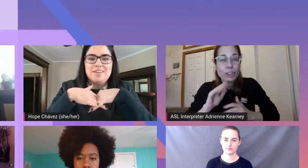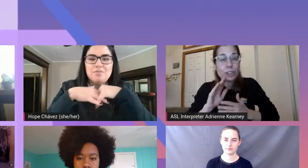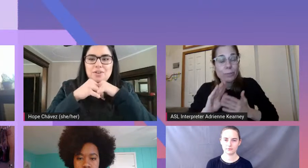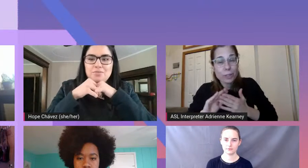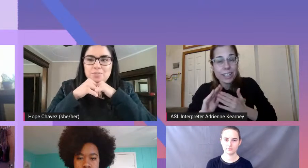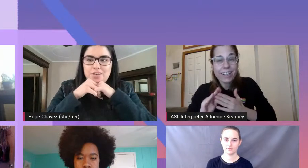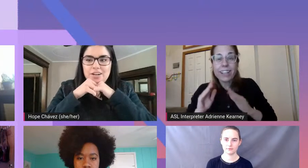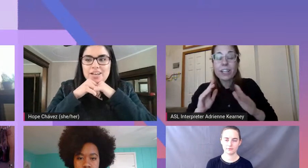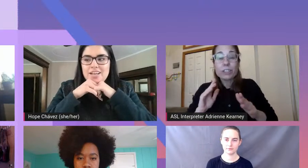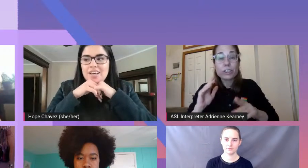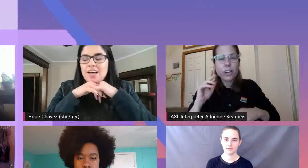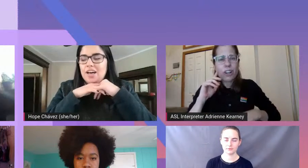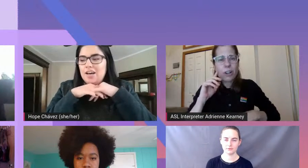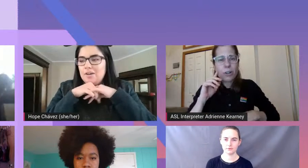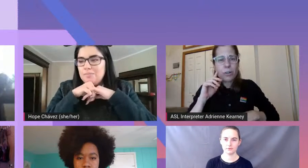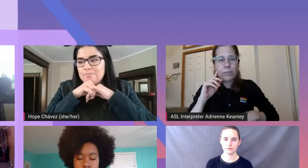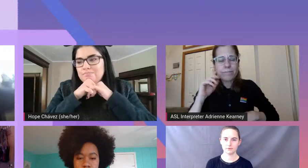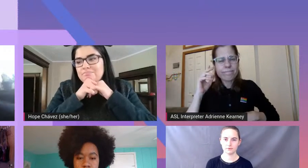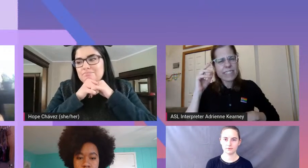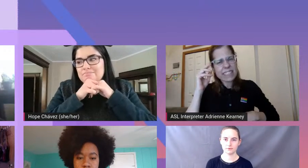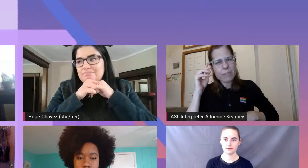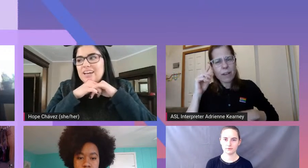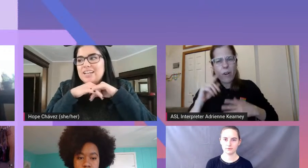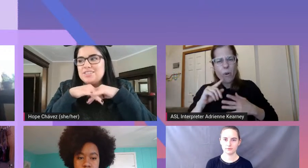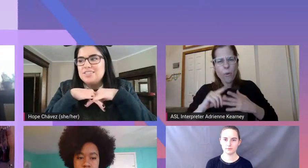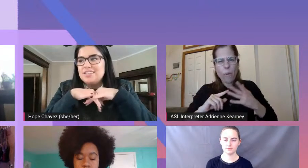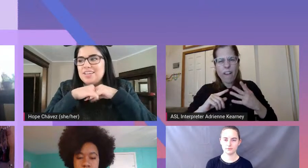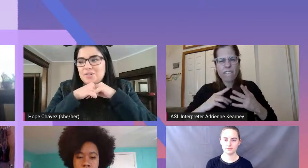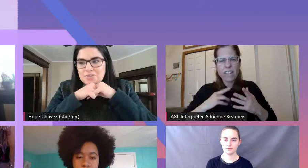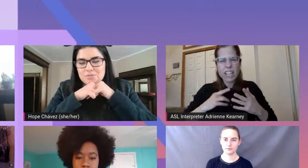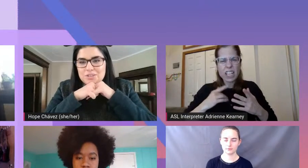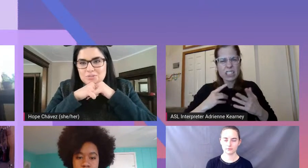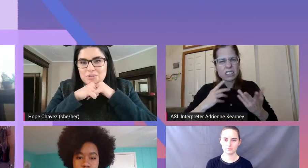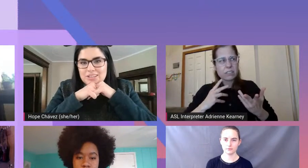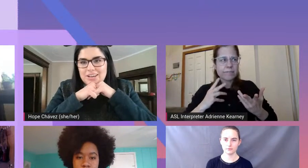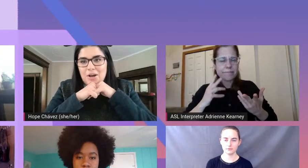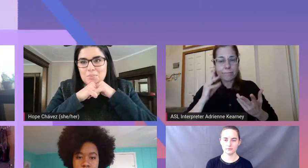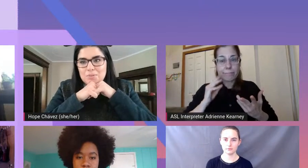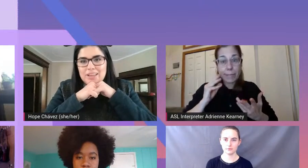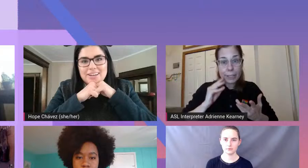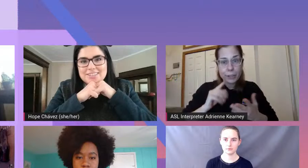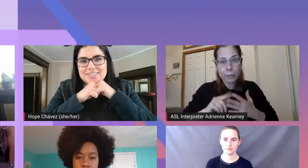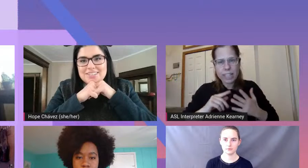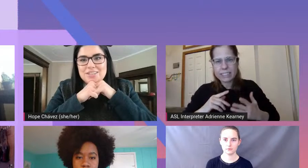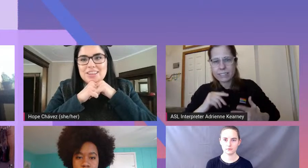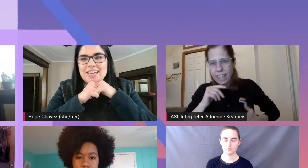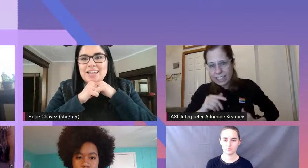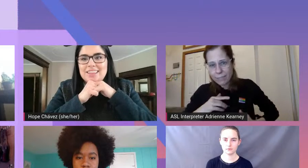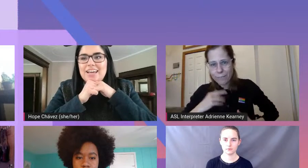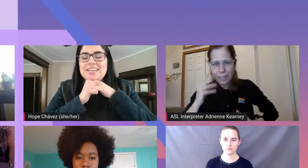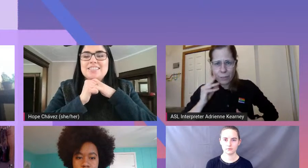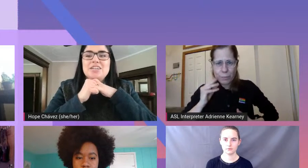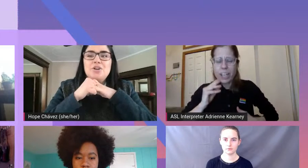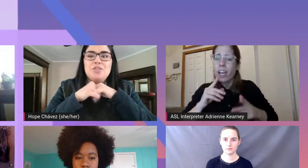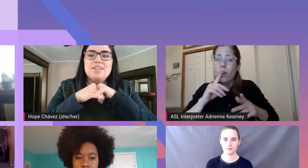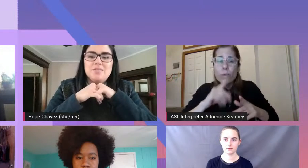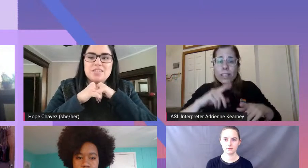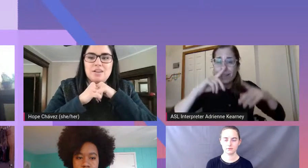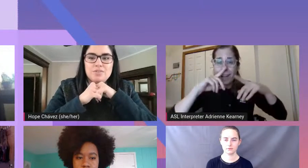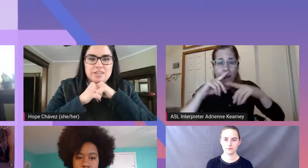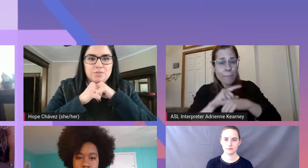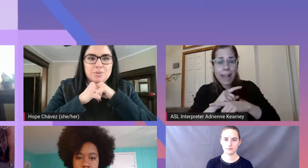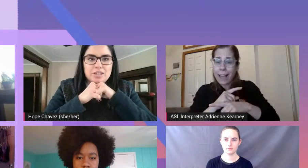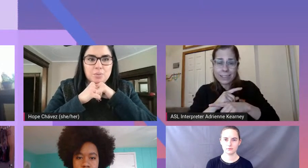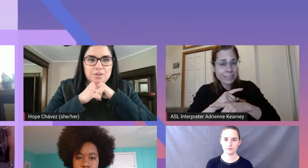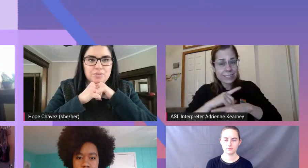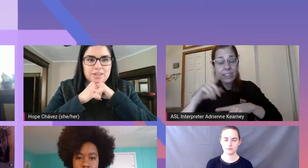and what has not felt familiar. And it's, you know, it's really complex to think like, because theater thinks of